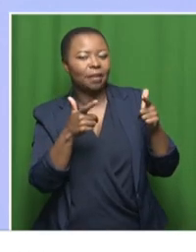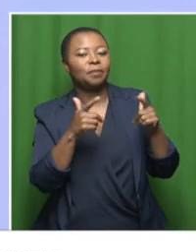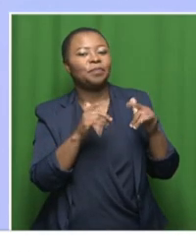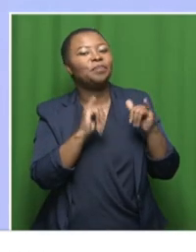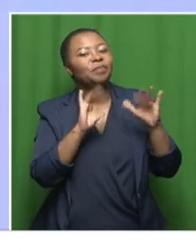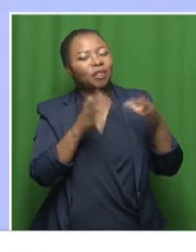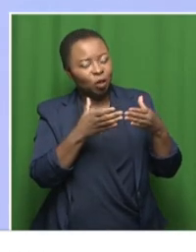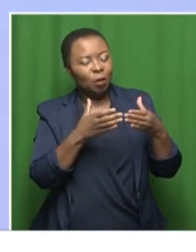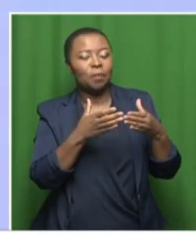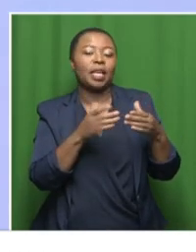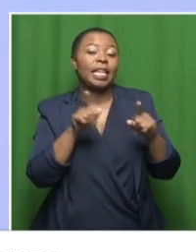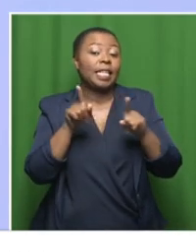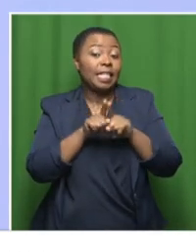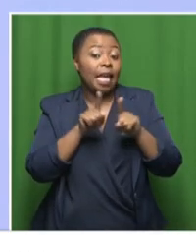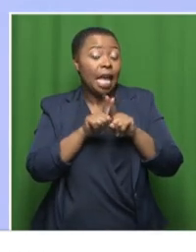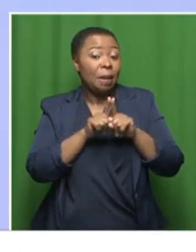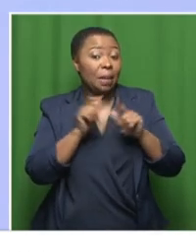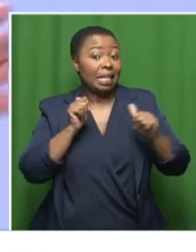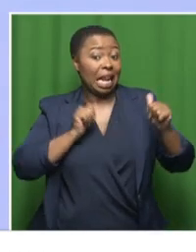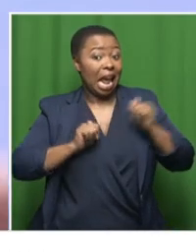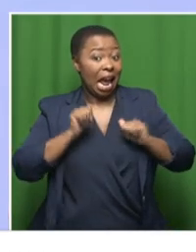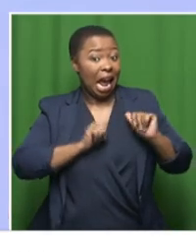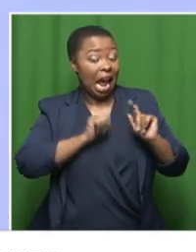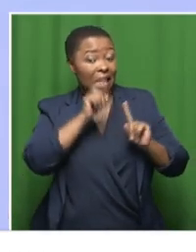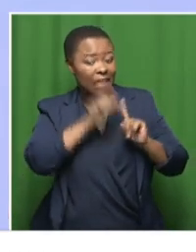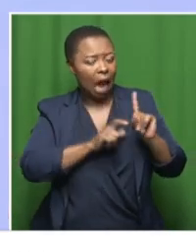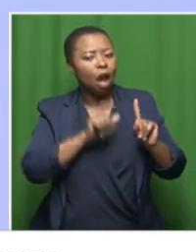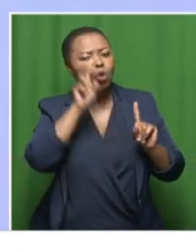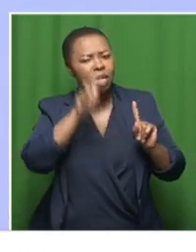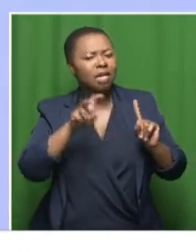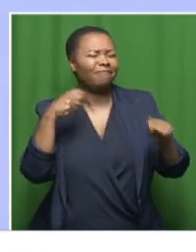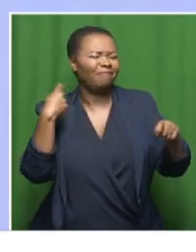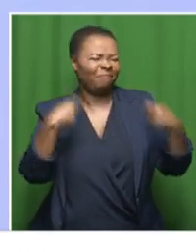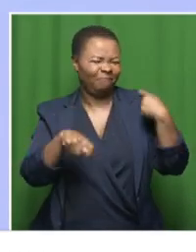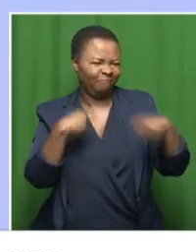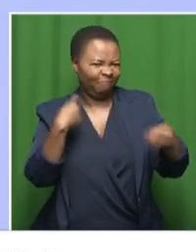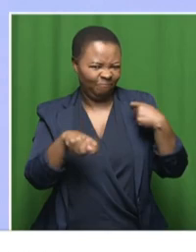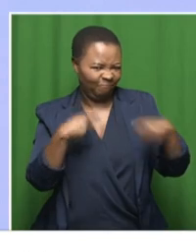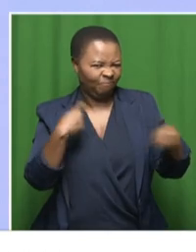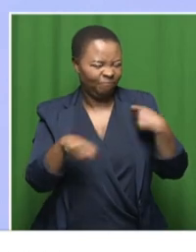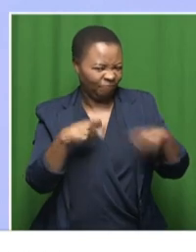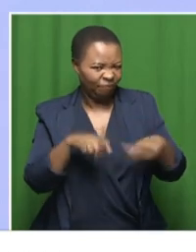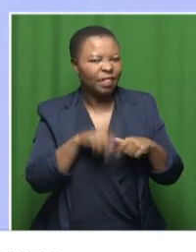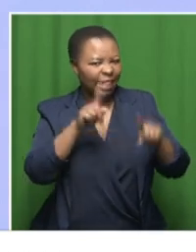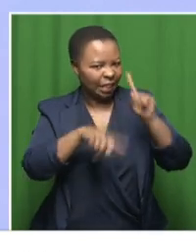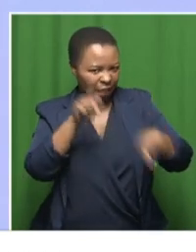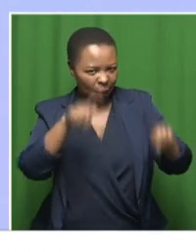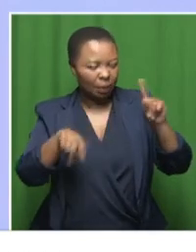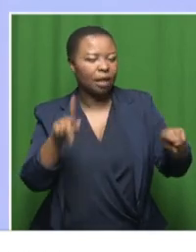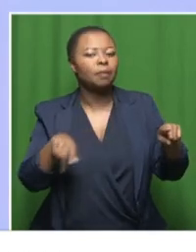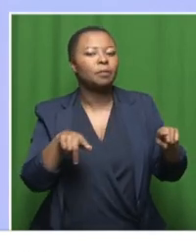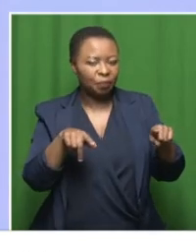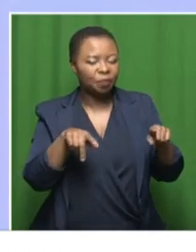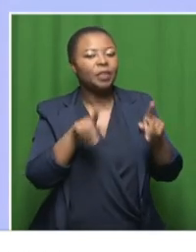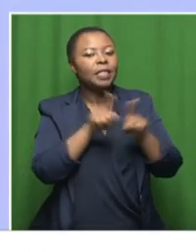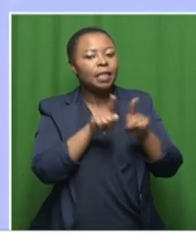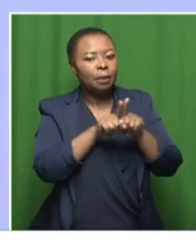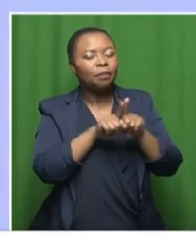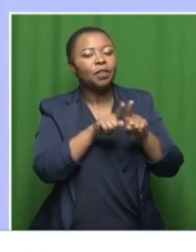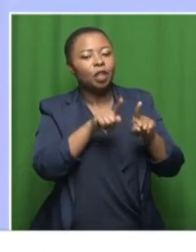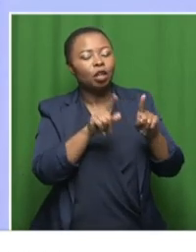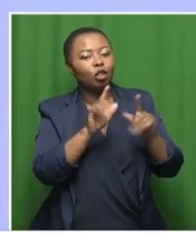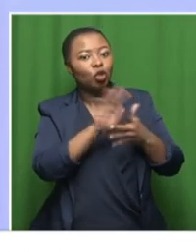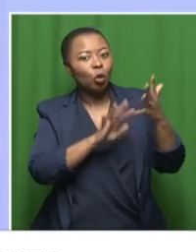actor, you need to be diverse. Oh, of course, and of course. This actually tickled me, and the response to the puppets is so great.